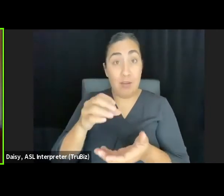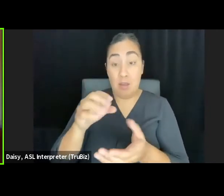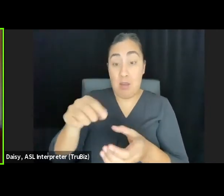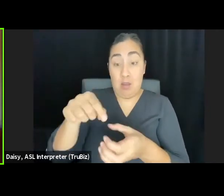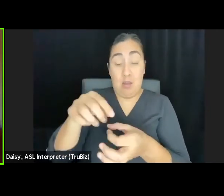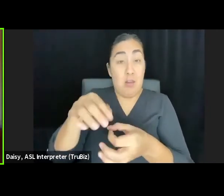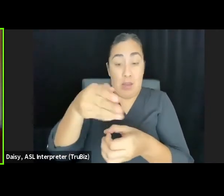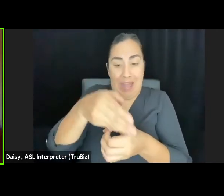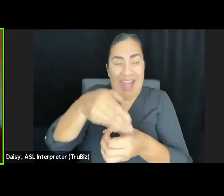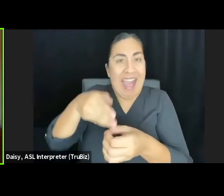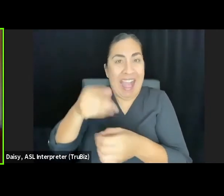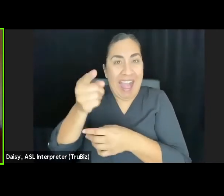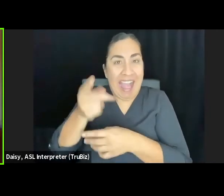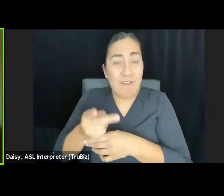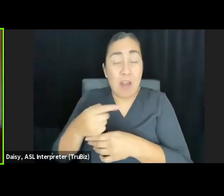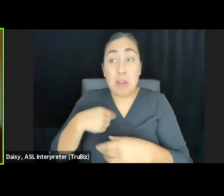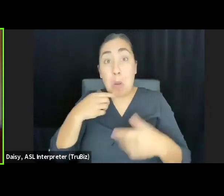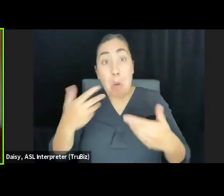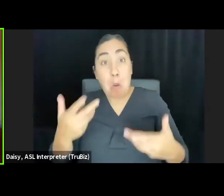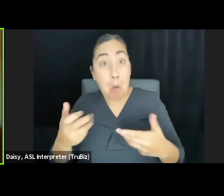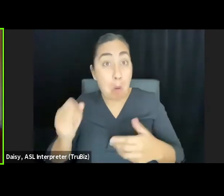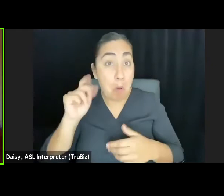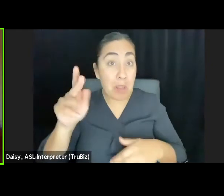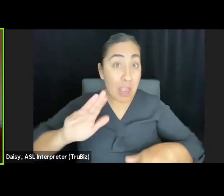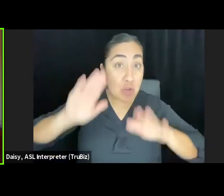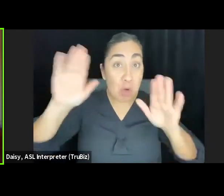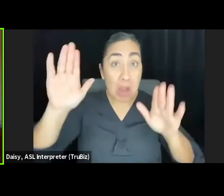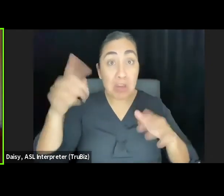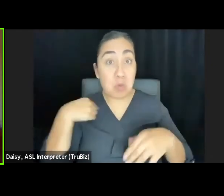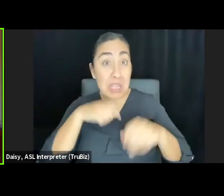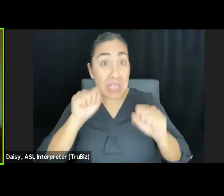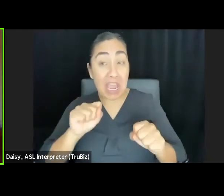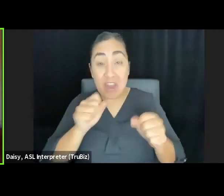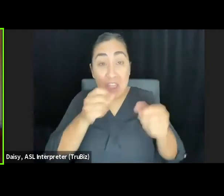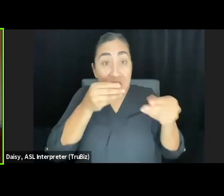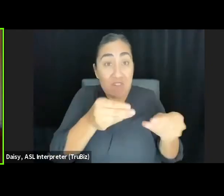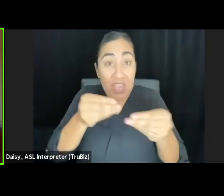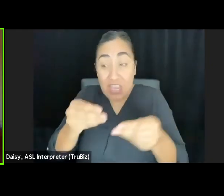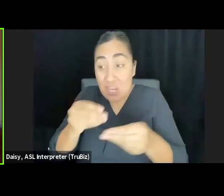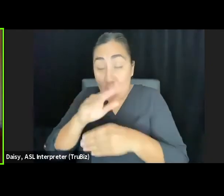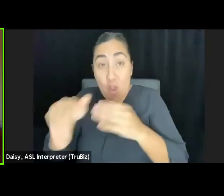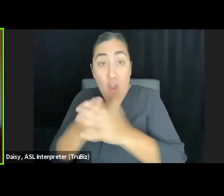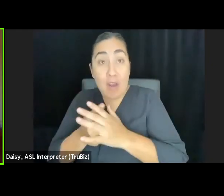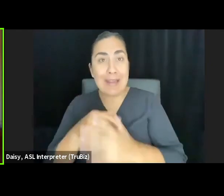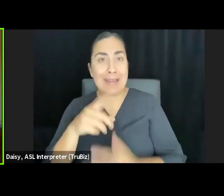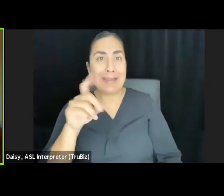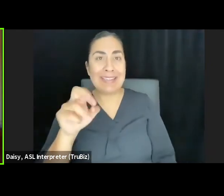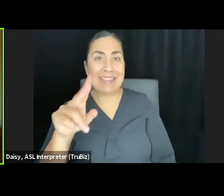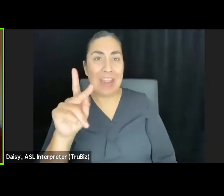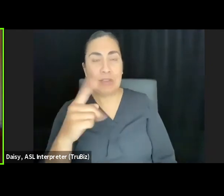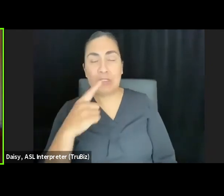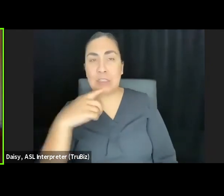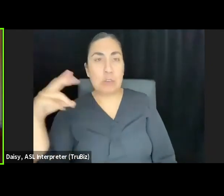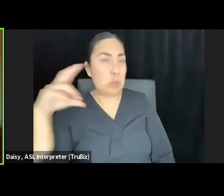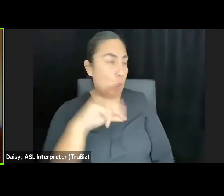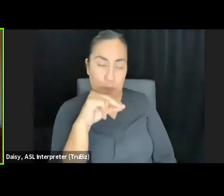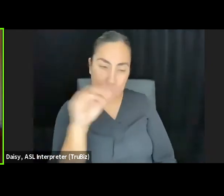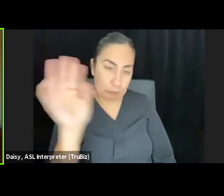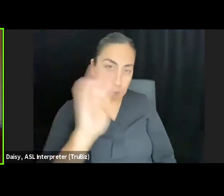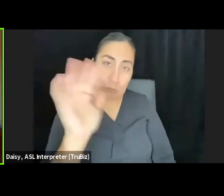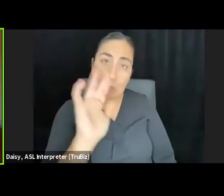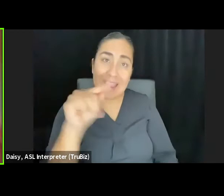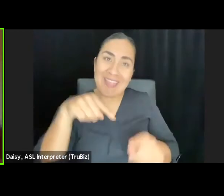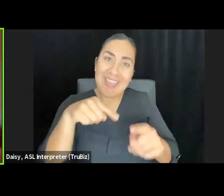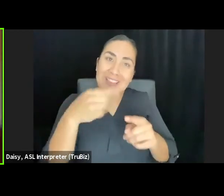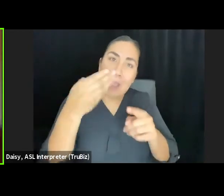feed people doing this. And Derek said, no, these are blue marbles represent the earth. My grandmother would not let me cut them in